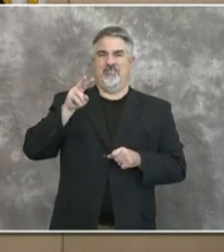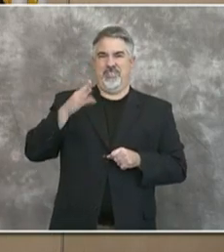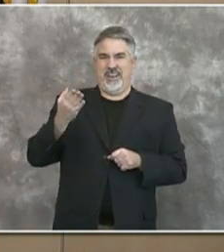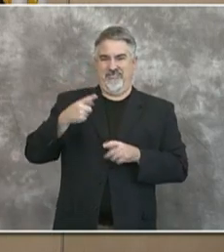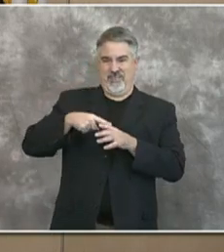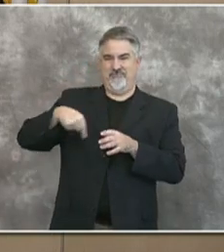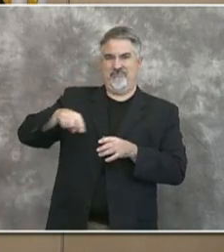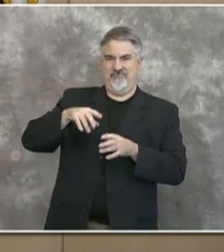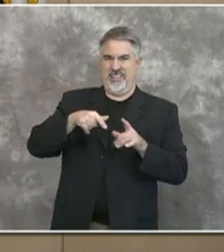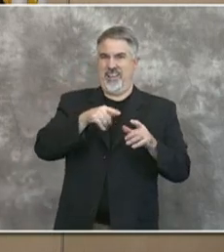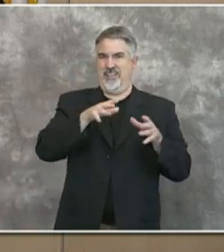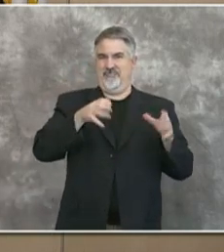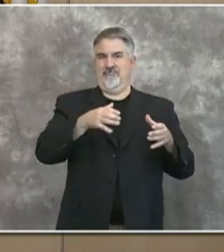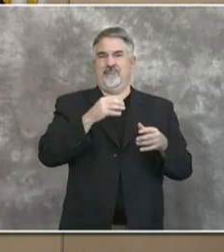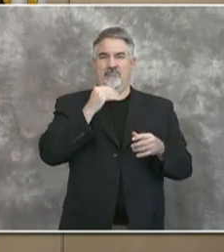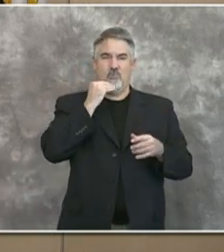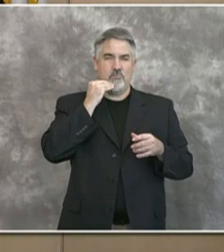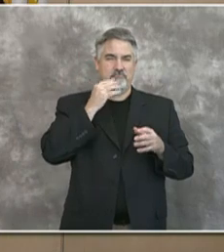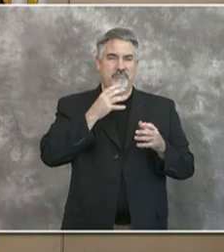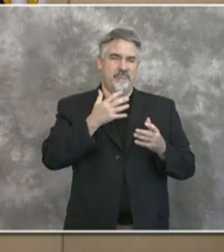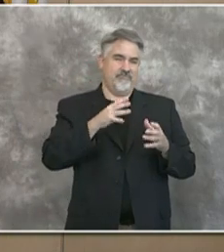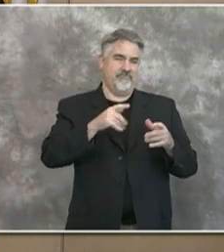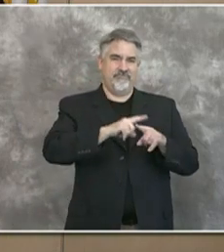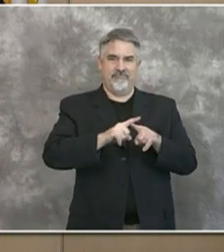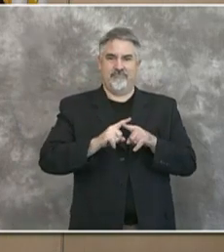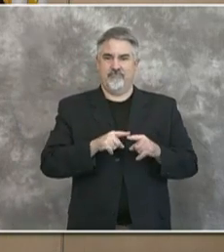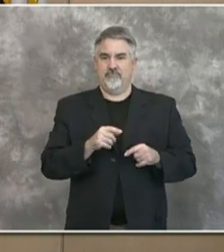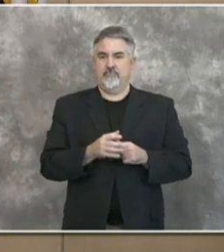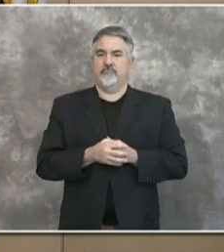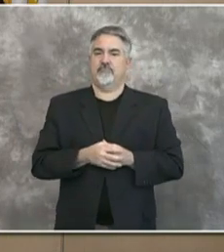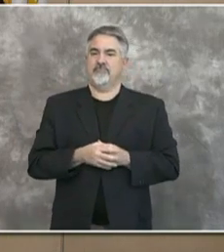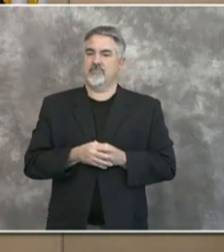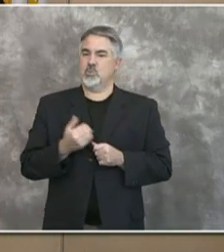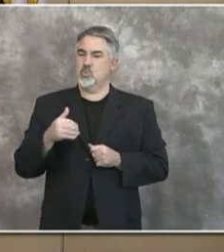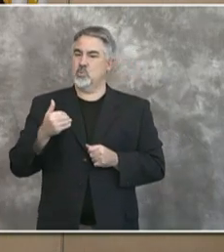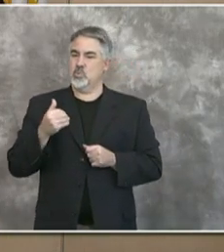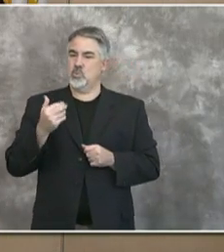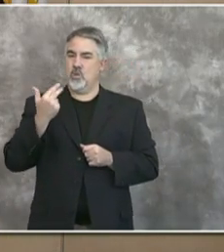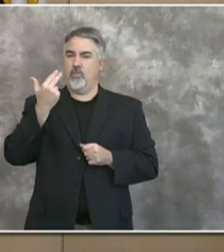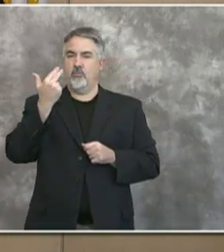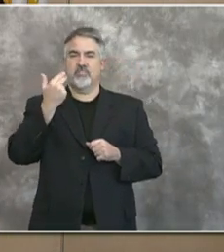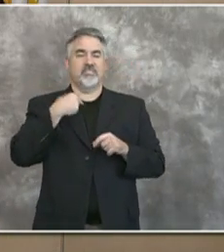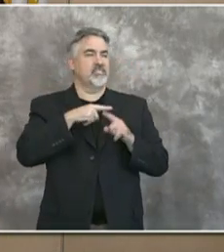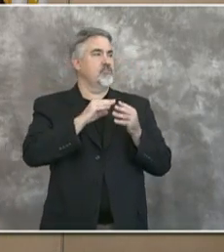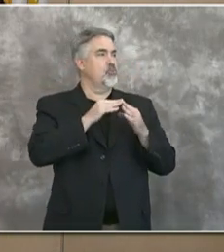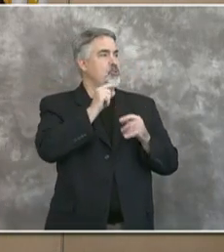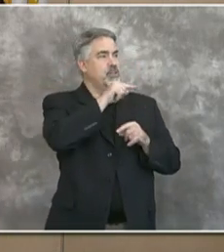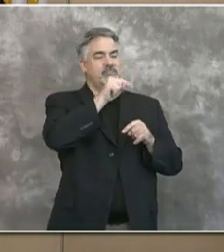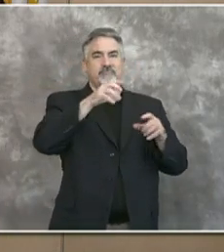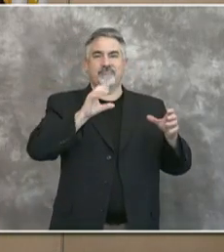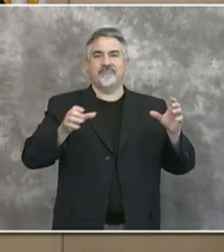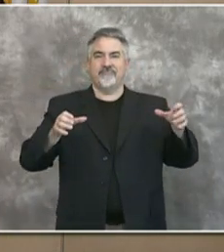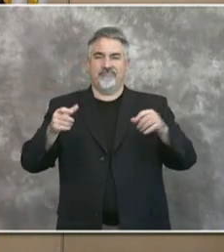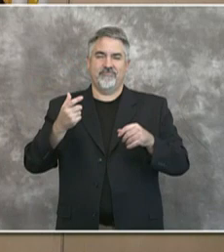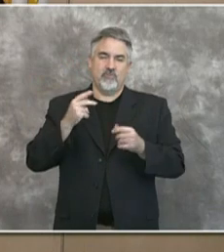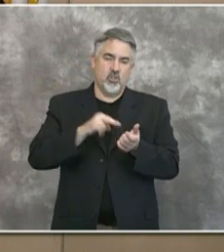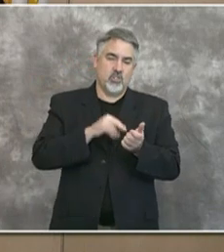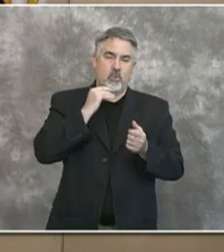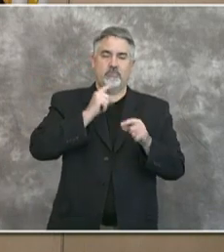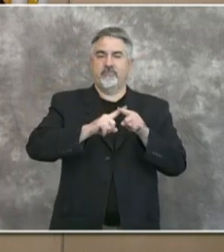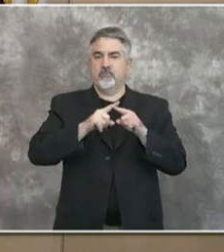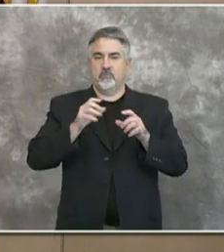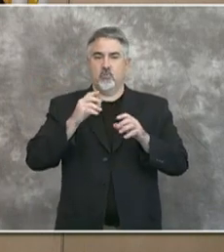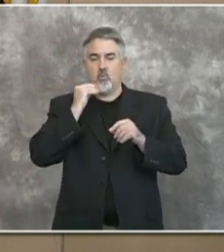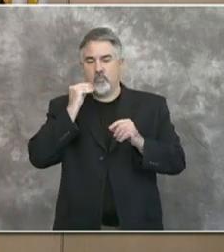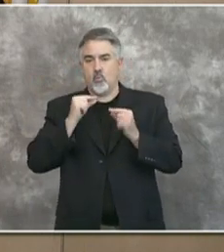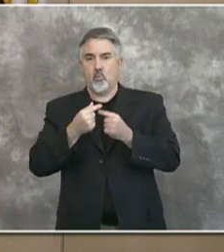in community setting locations, representing 83 cases and 4 deaths. And today we are reporting 2 new